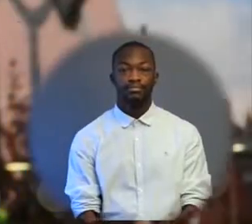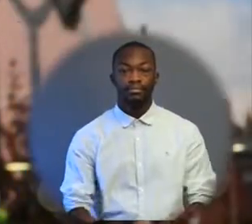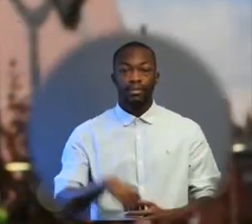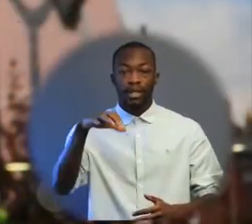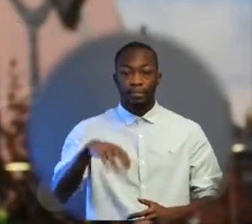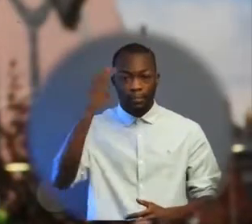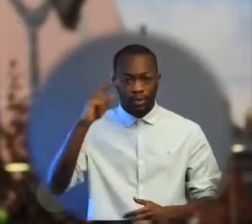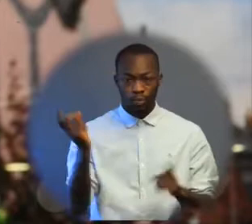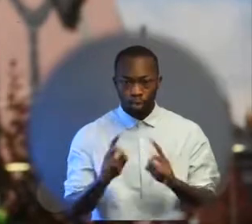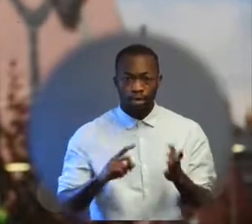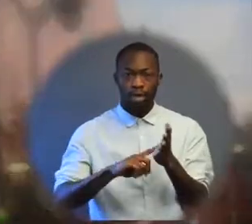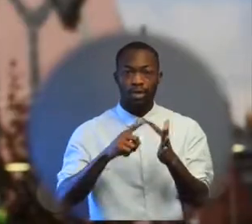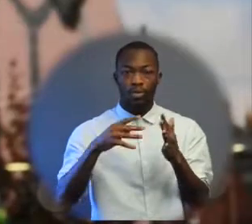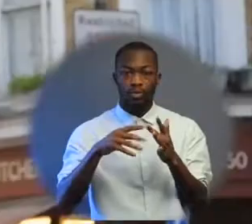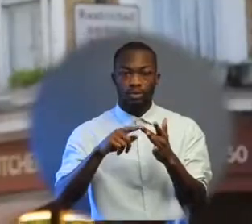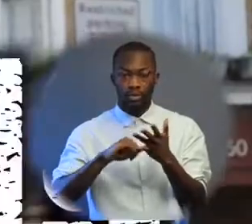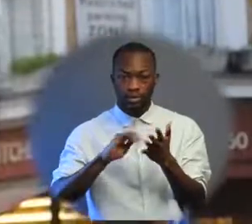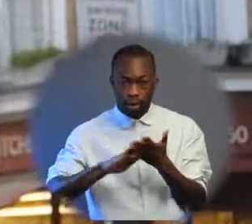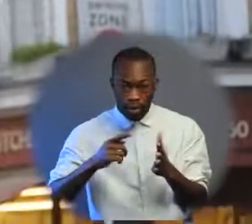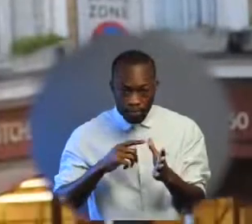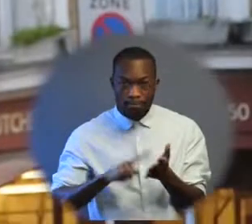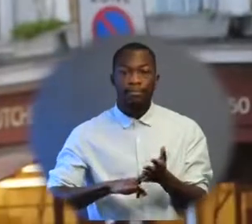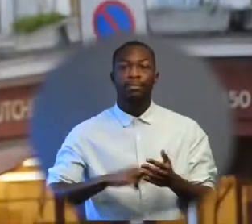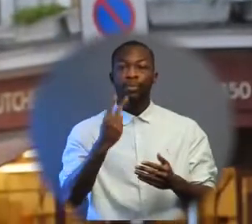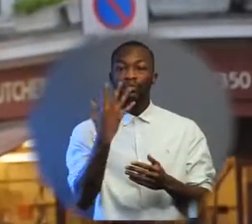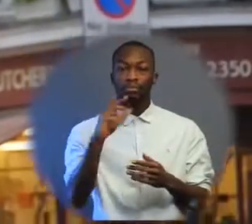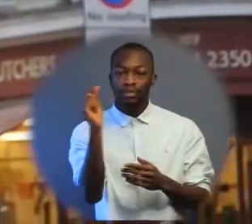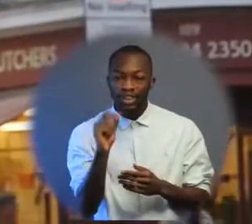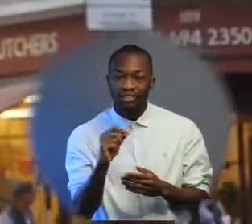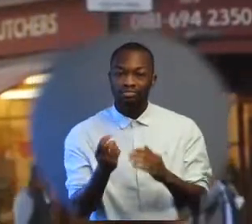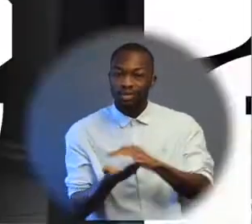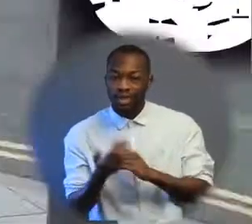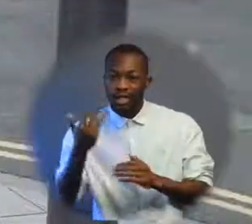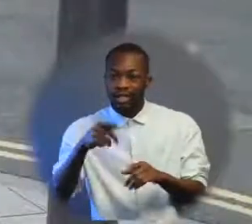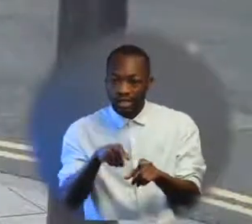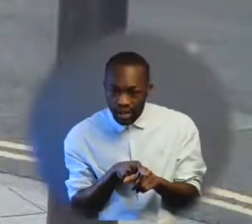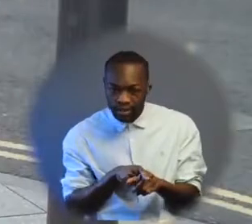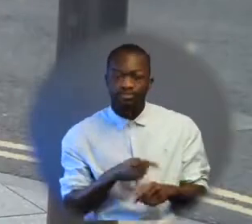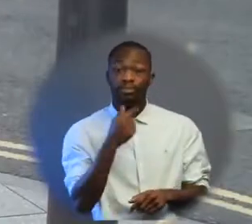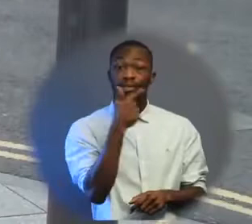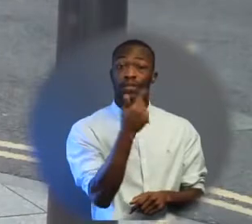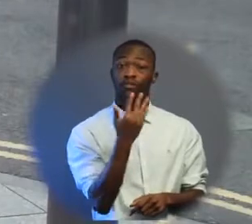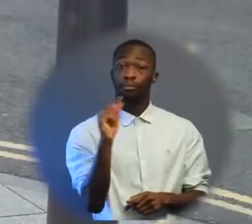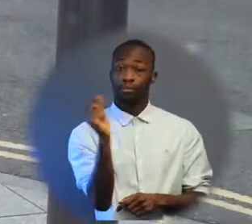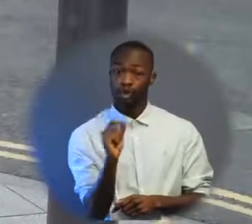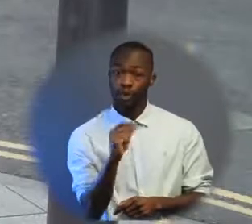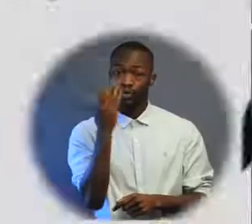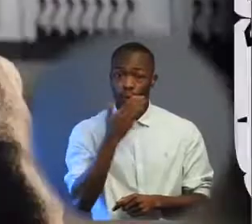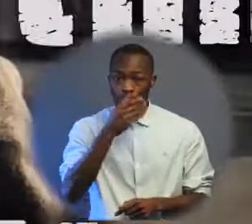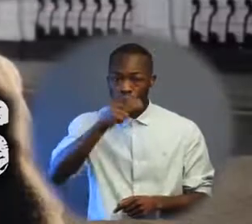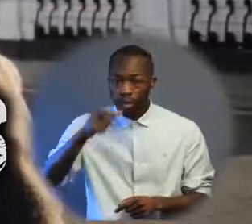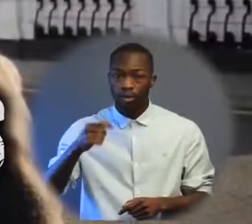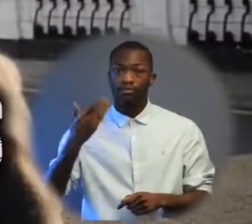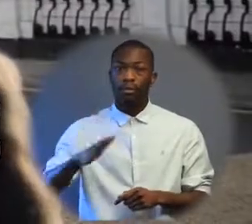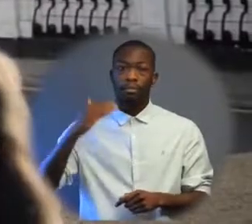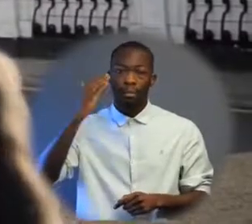The London Borough of Lewisham is a young borough. 25% of its residents are under 19. Almost 75% of the school